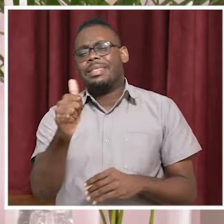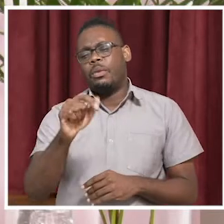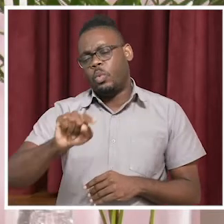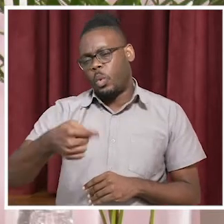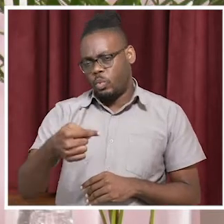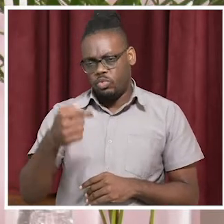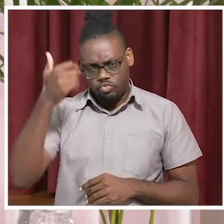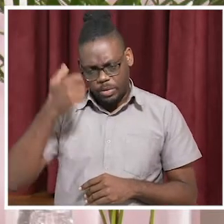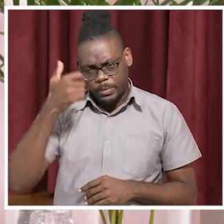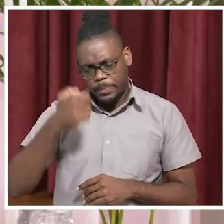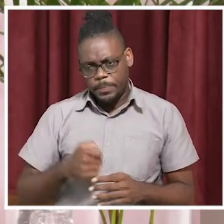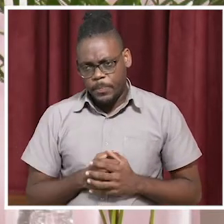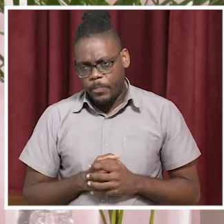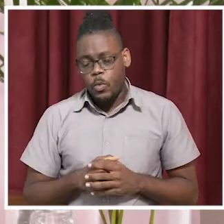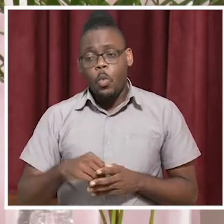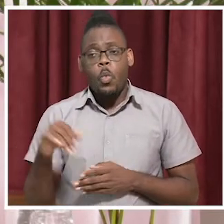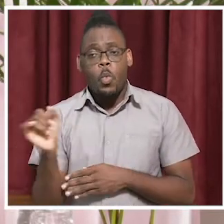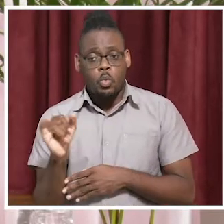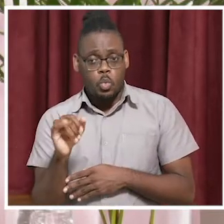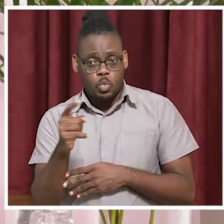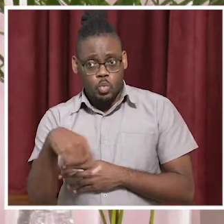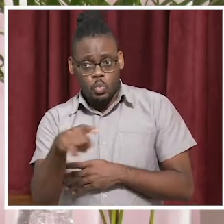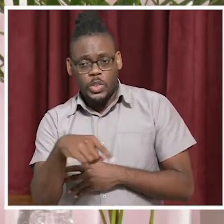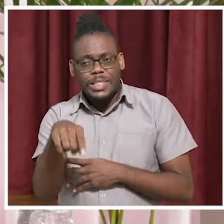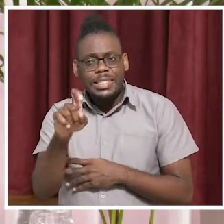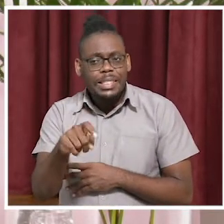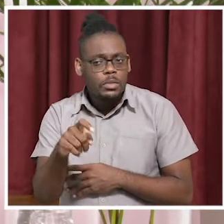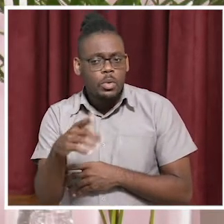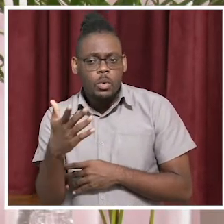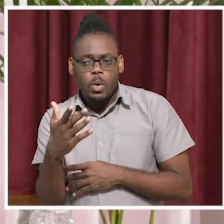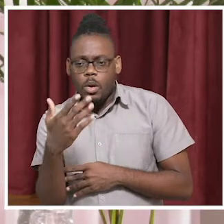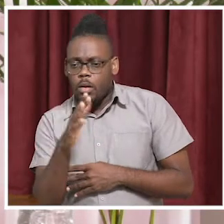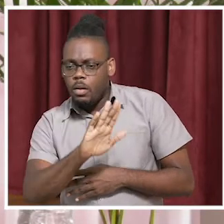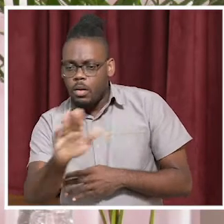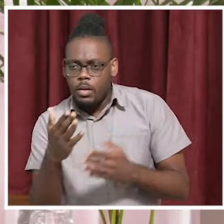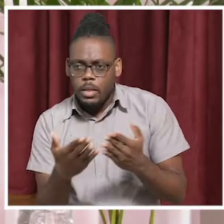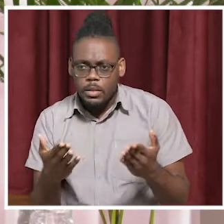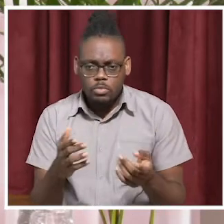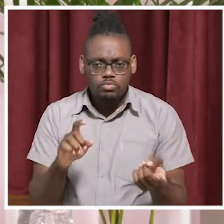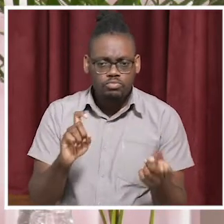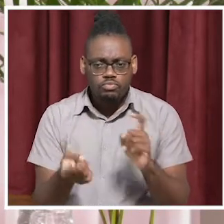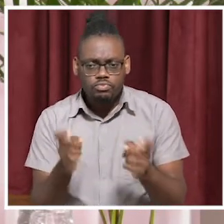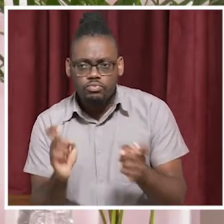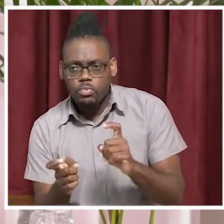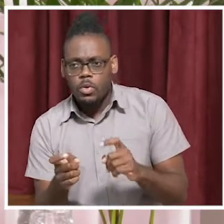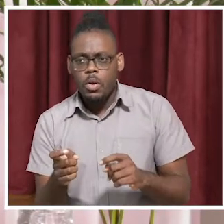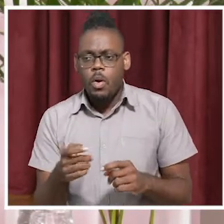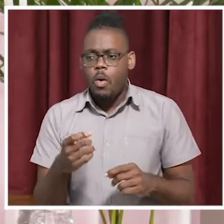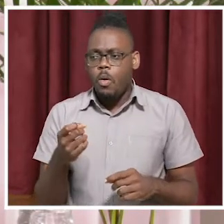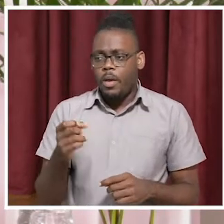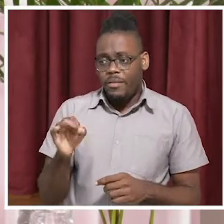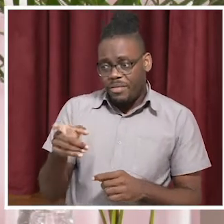need of or replacement of their items, can get an assistance up to 6,000 to replace those items. We have assistance